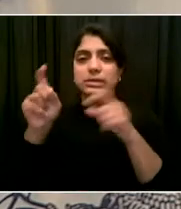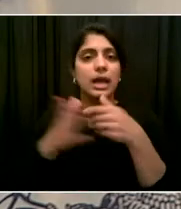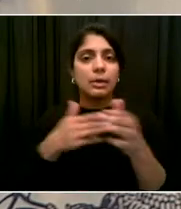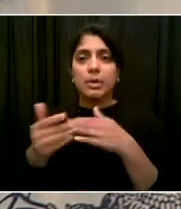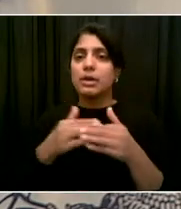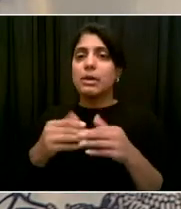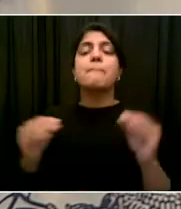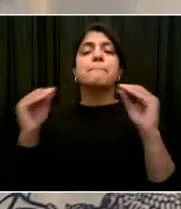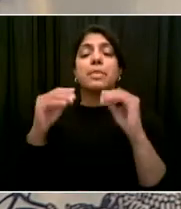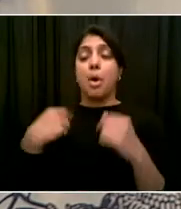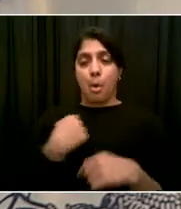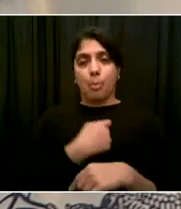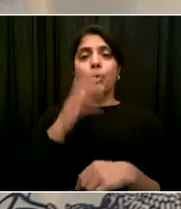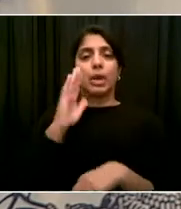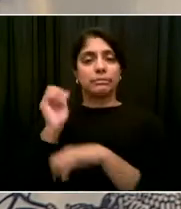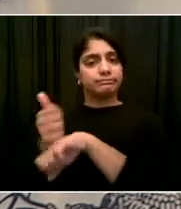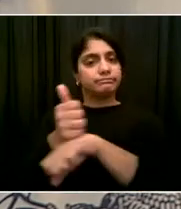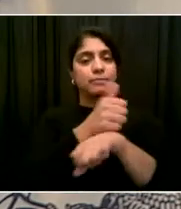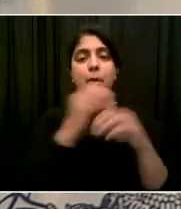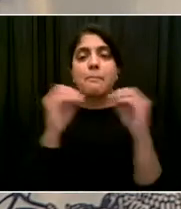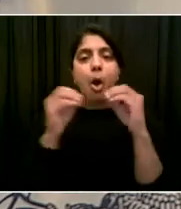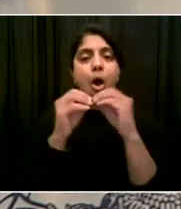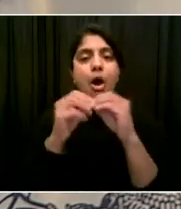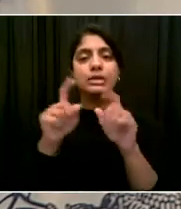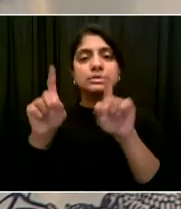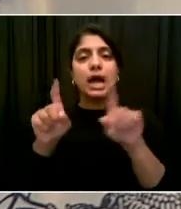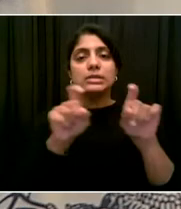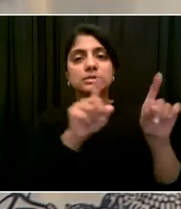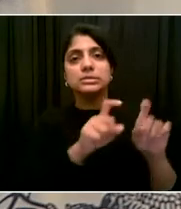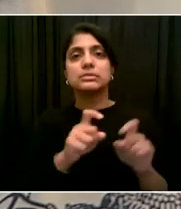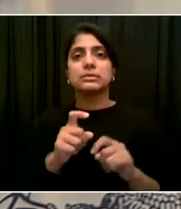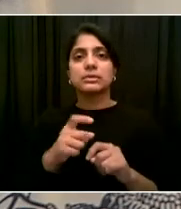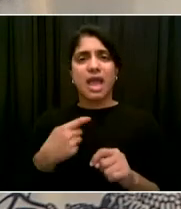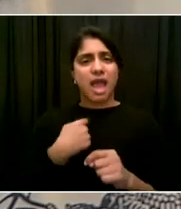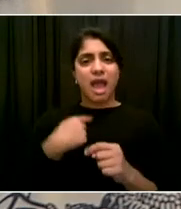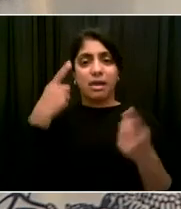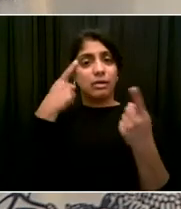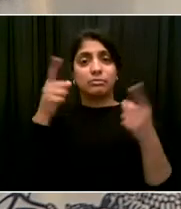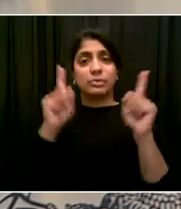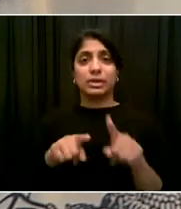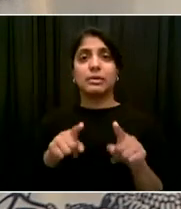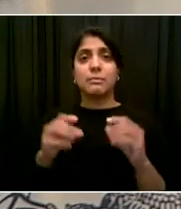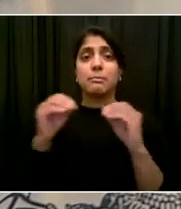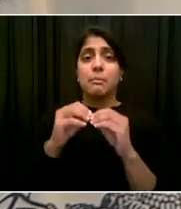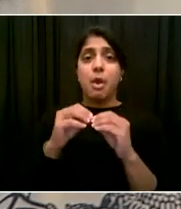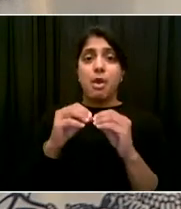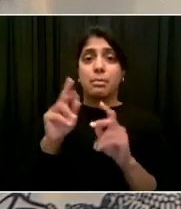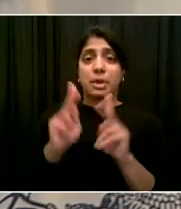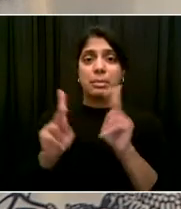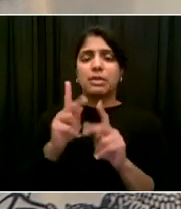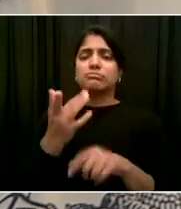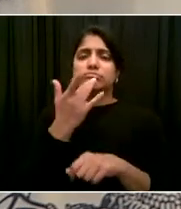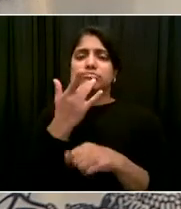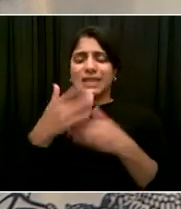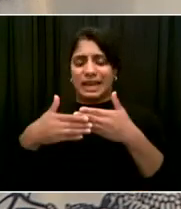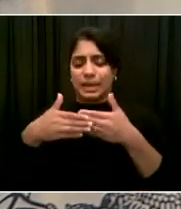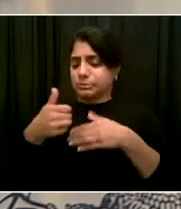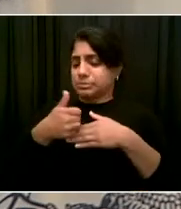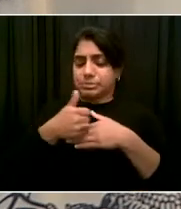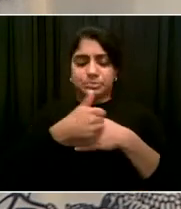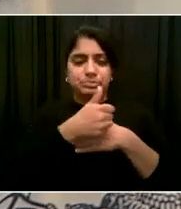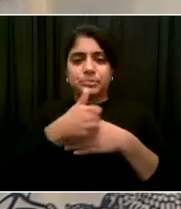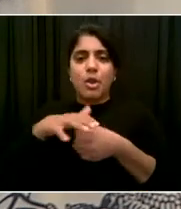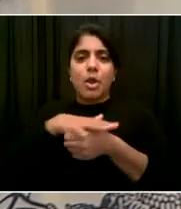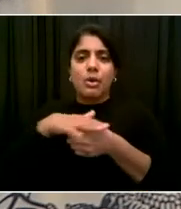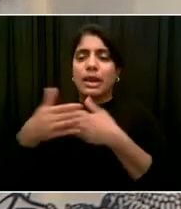the best efforts are done at the neighborhood level, at the grassroots. That's how we reoriented everything to decentralize. You know, originally, you'll